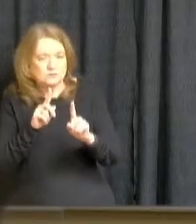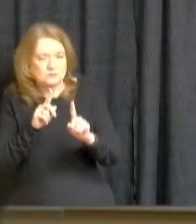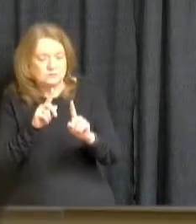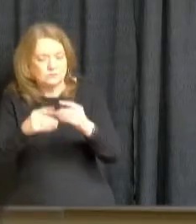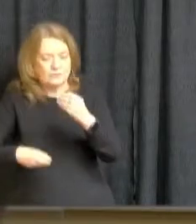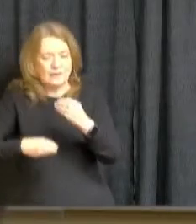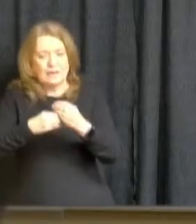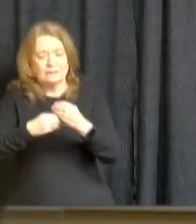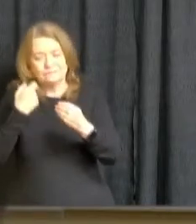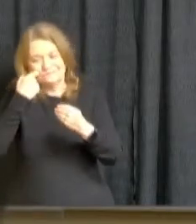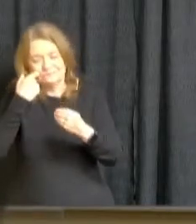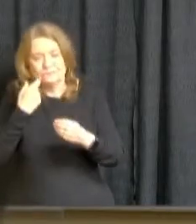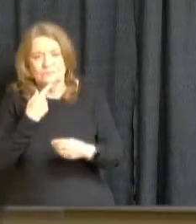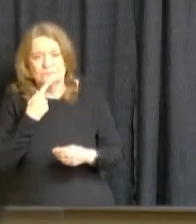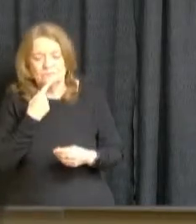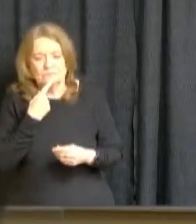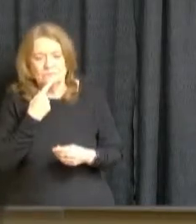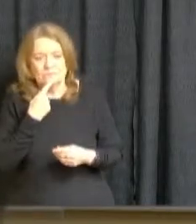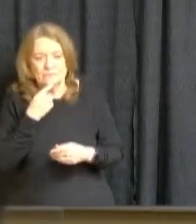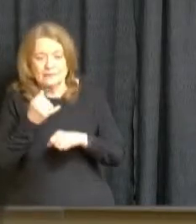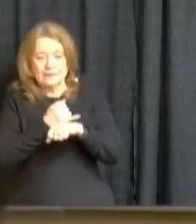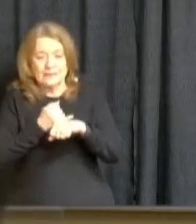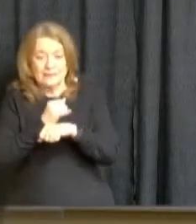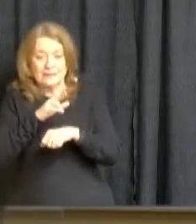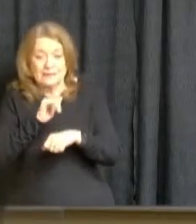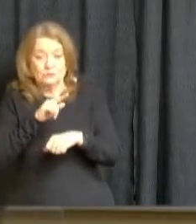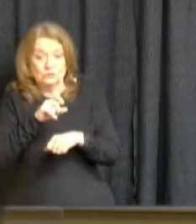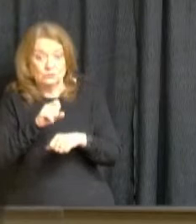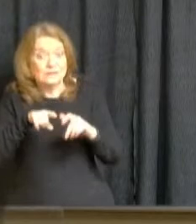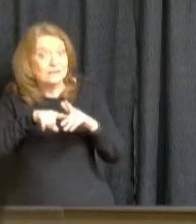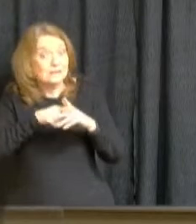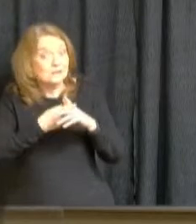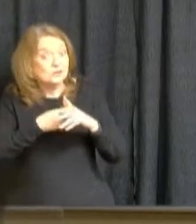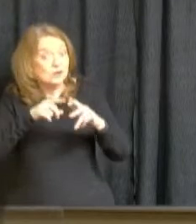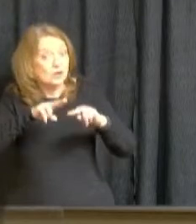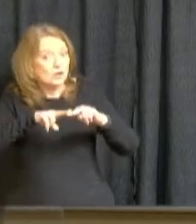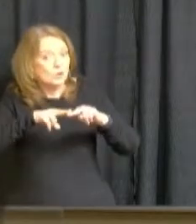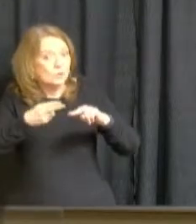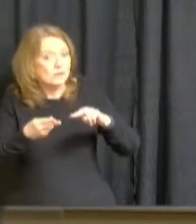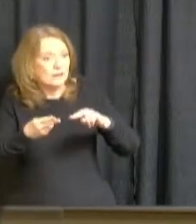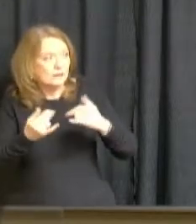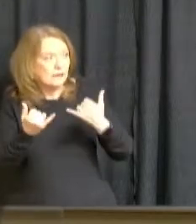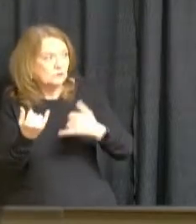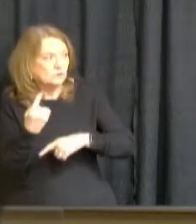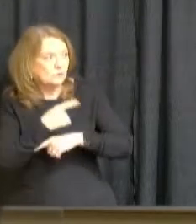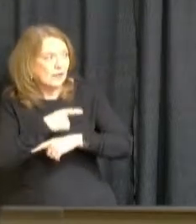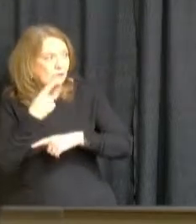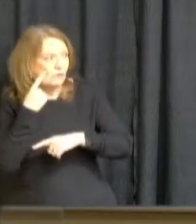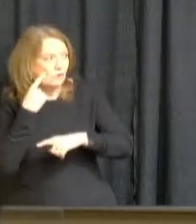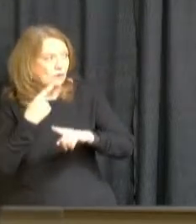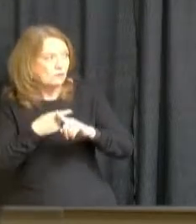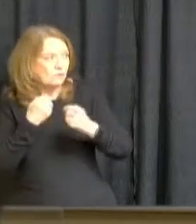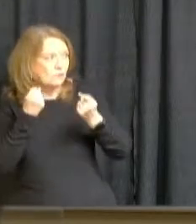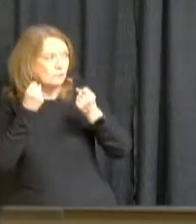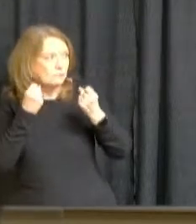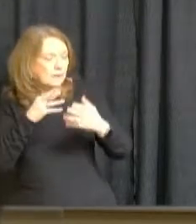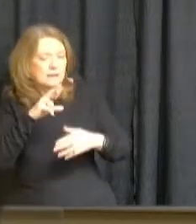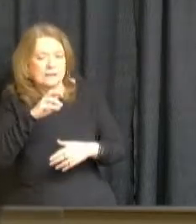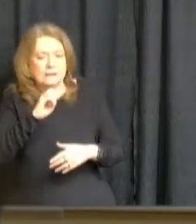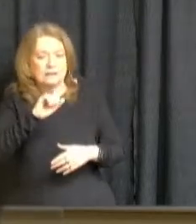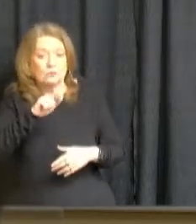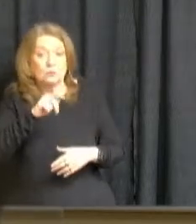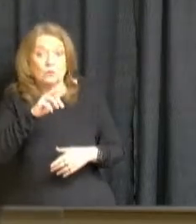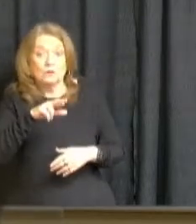the last statement, interest rates did start going down like today. I've heard this from multiple realtor friends,